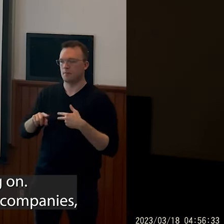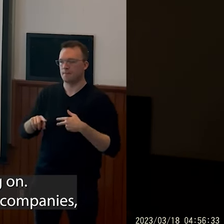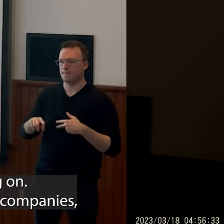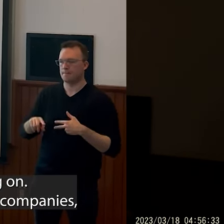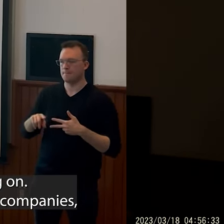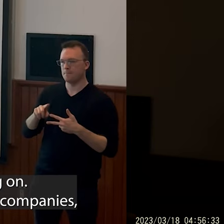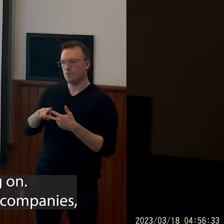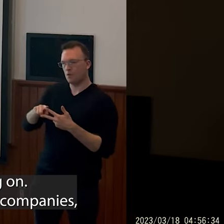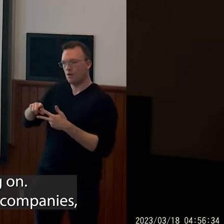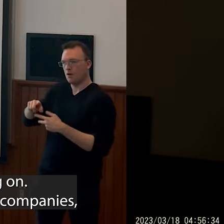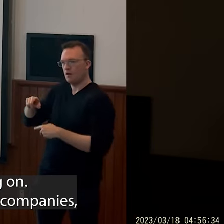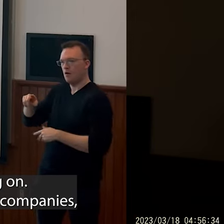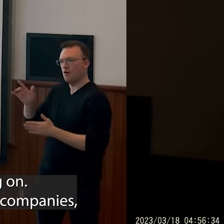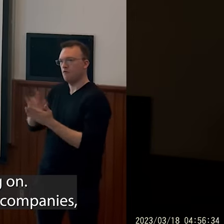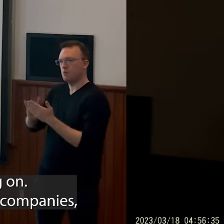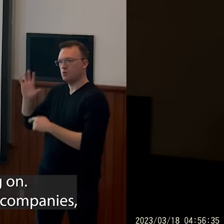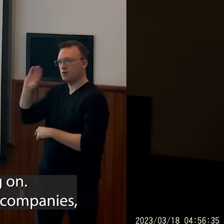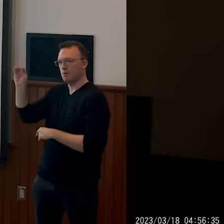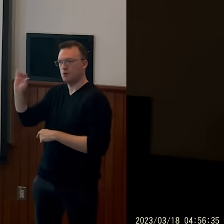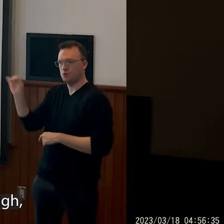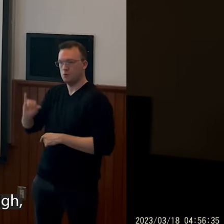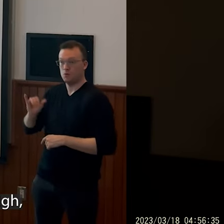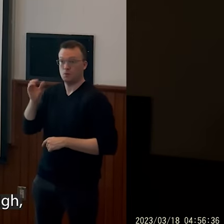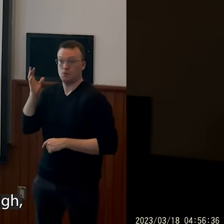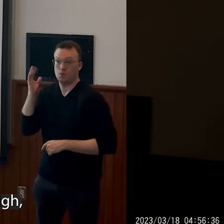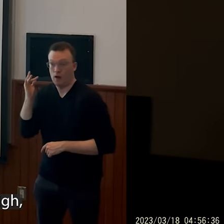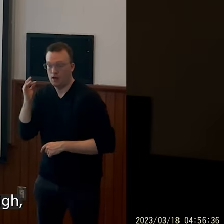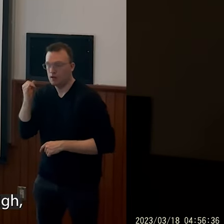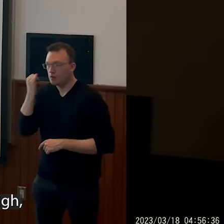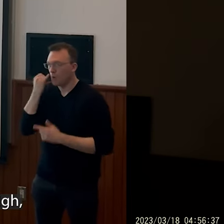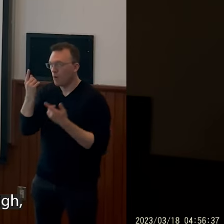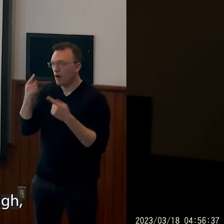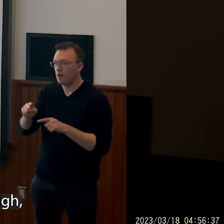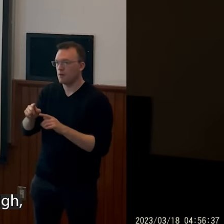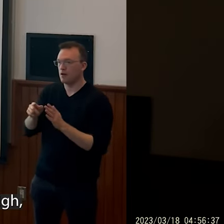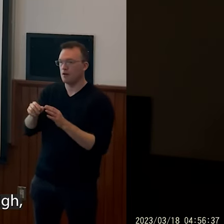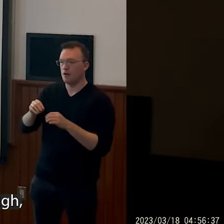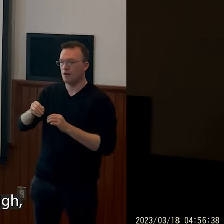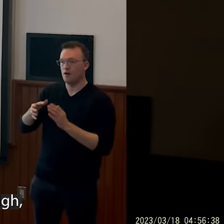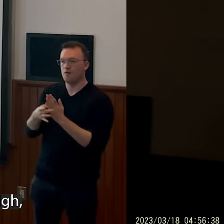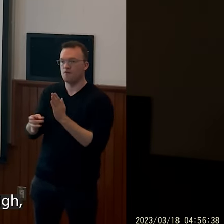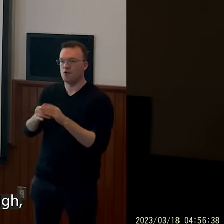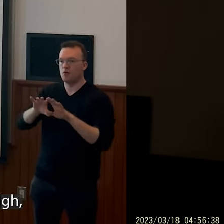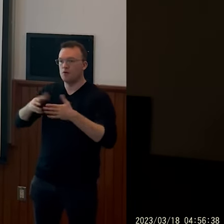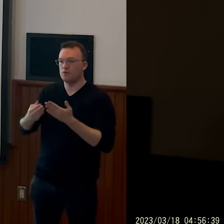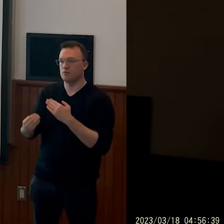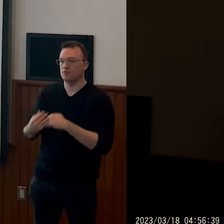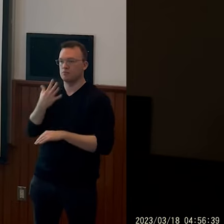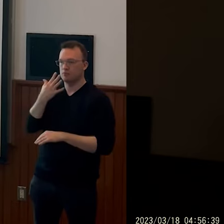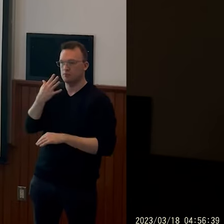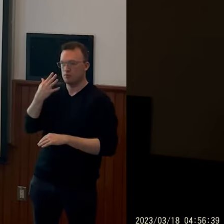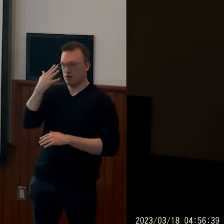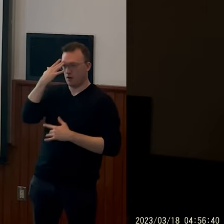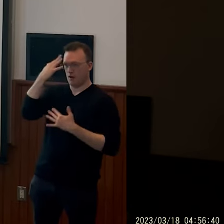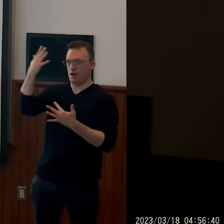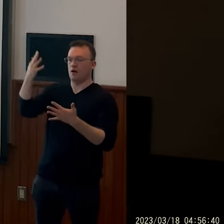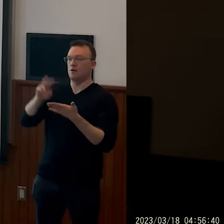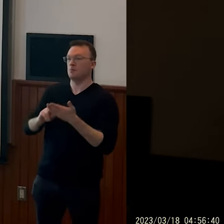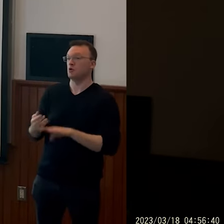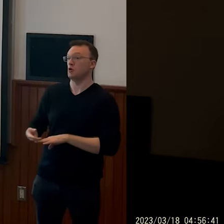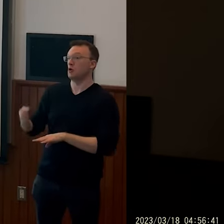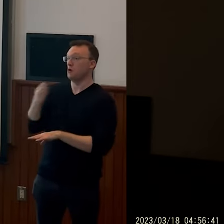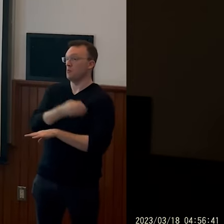the pharmaceutical company, because if this fluid can get you high, it must be also can improve